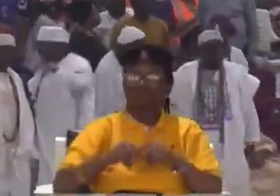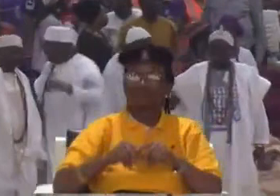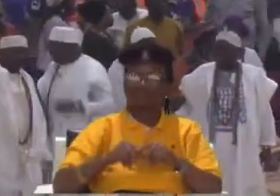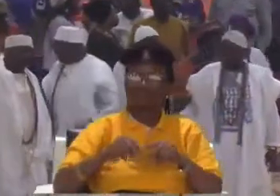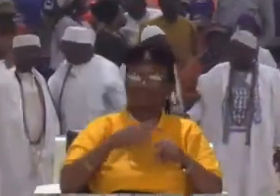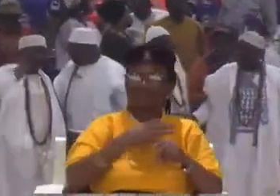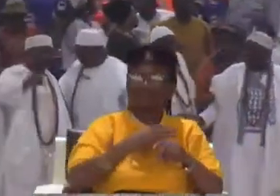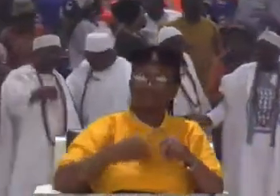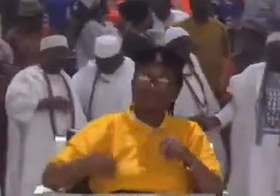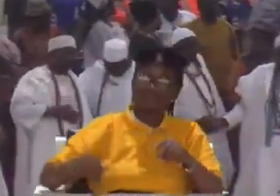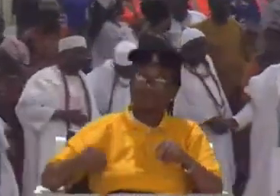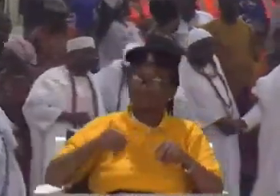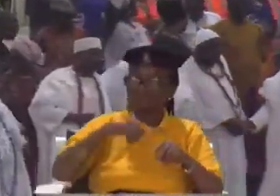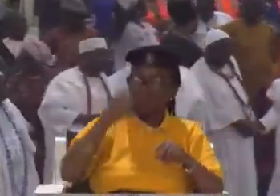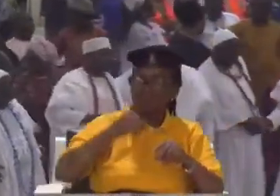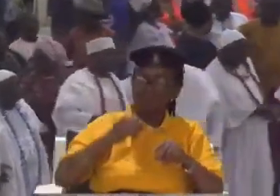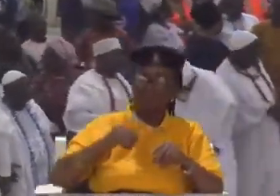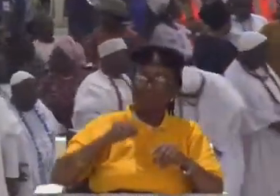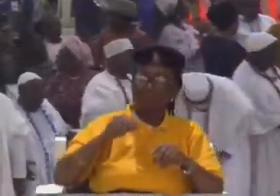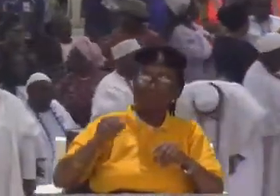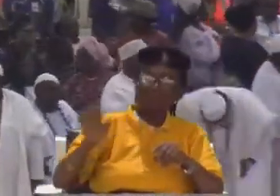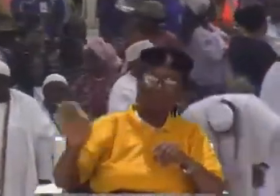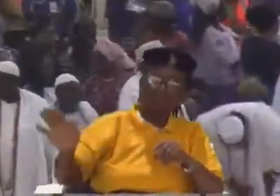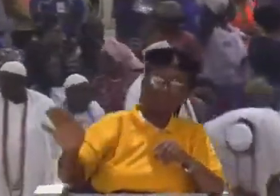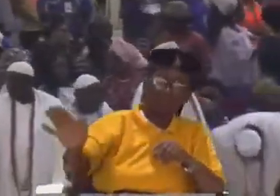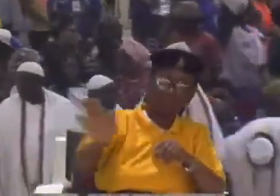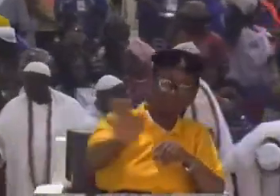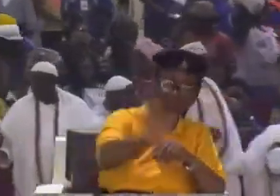say your miracles are just